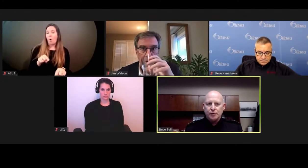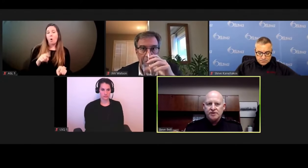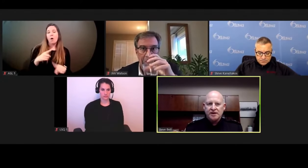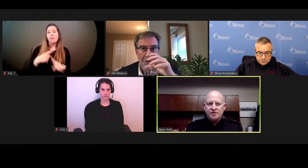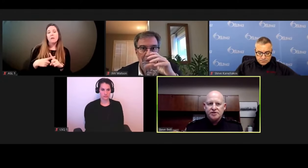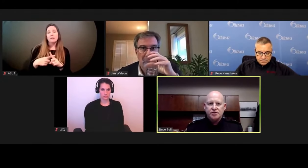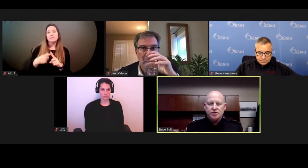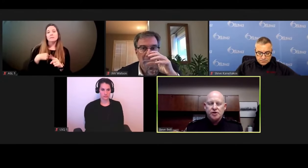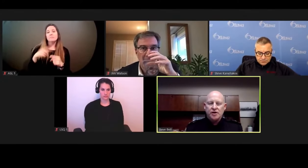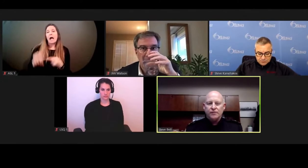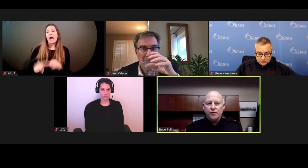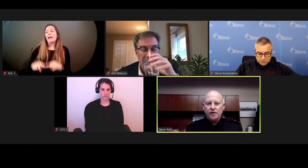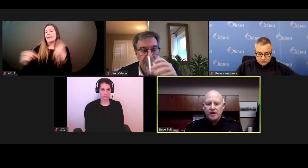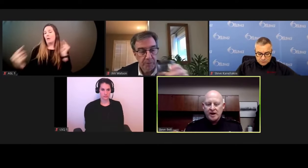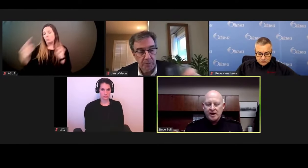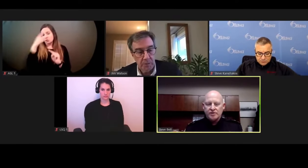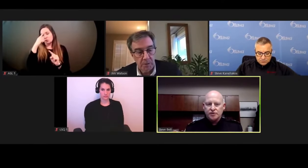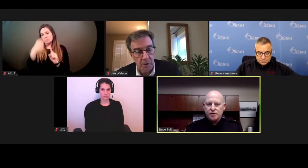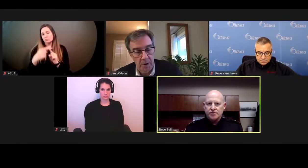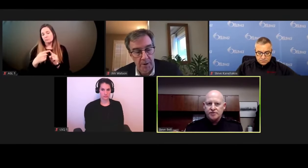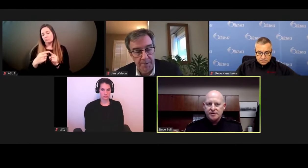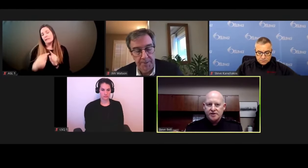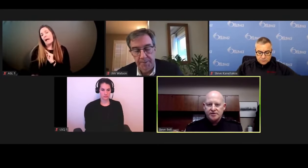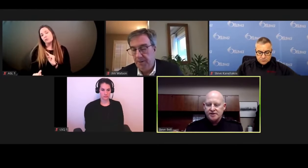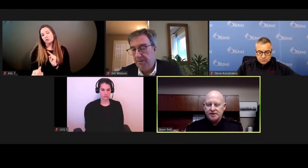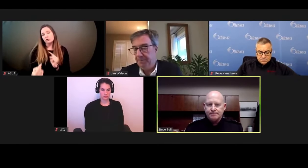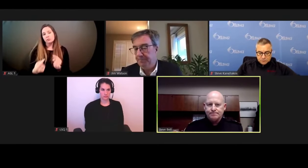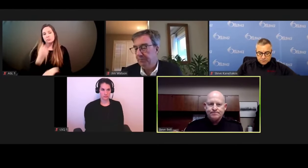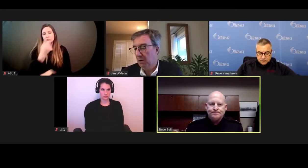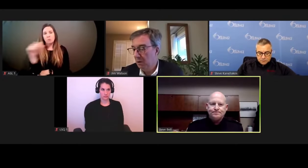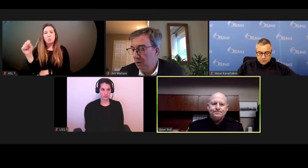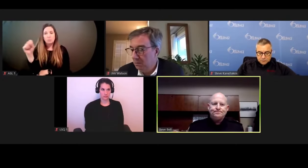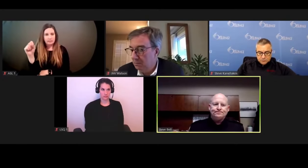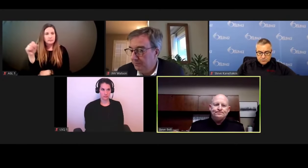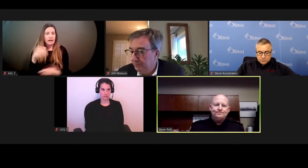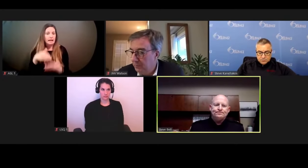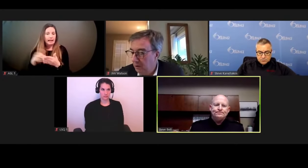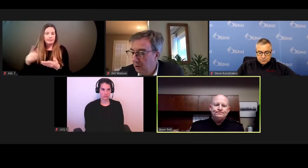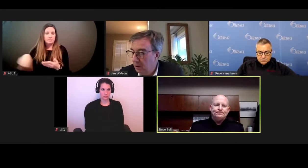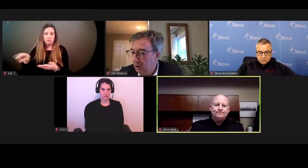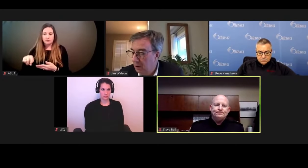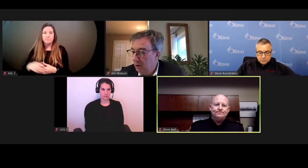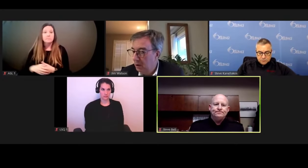counter protests to the convoy and the truckers in our city.